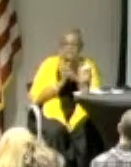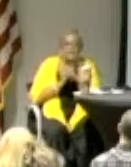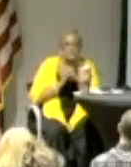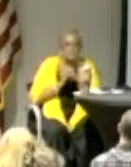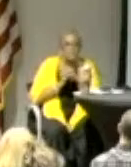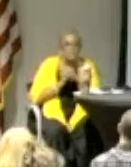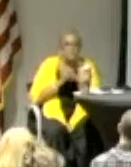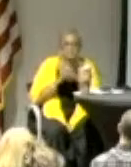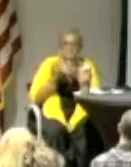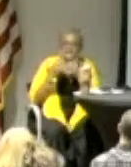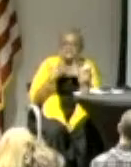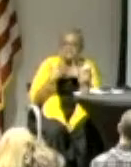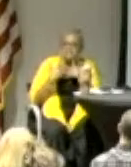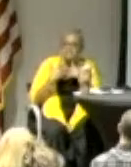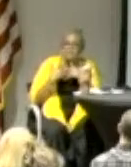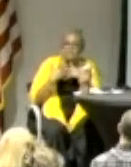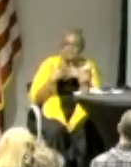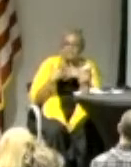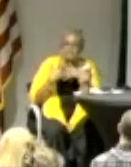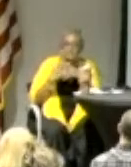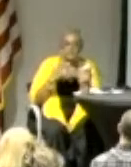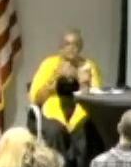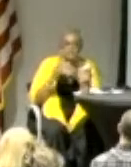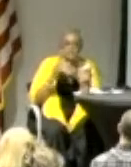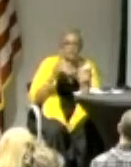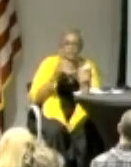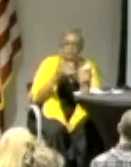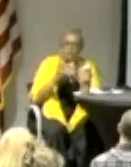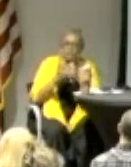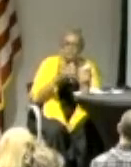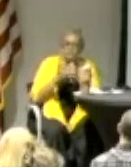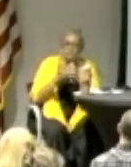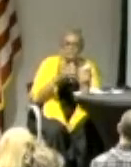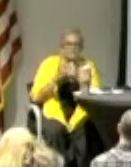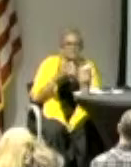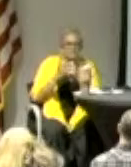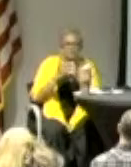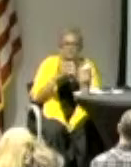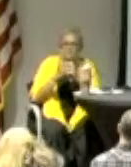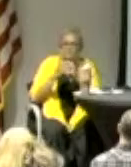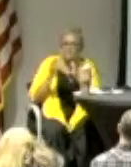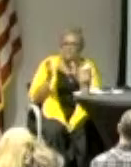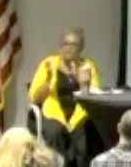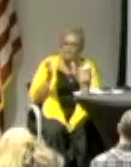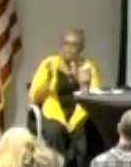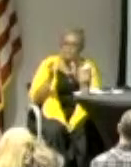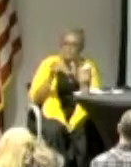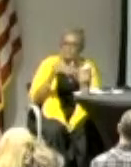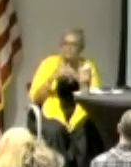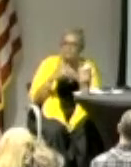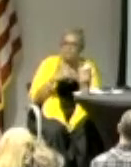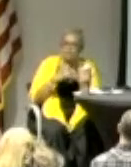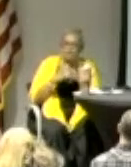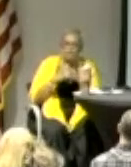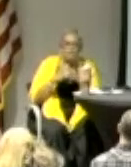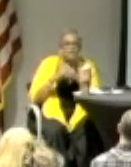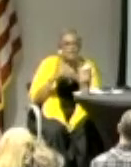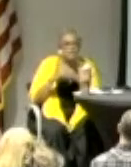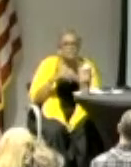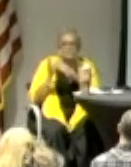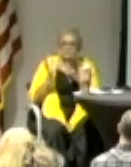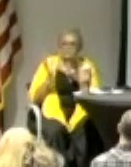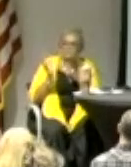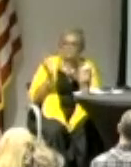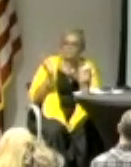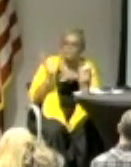and a lot of different reasons. Besides it being my first year here, we were also in the midst of this transition in COVID. So if you can recall,